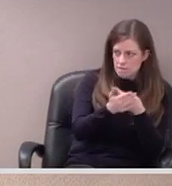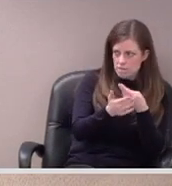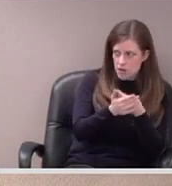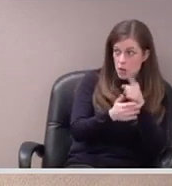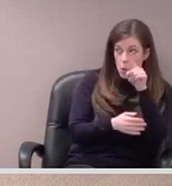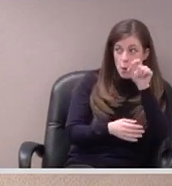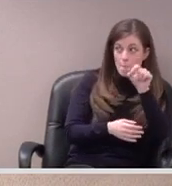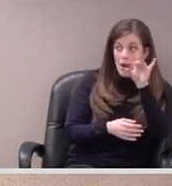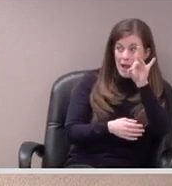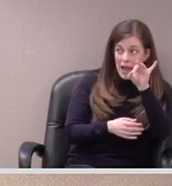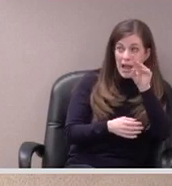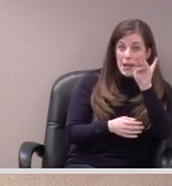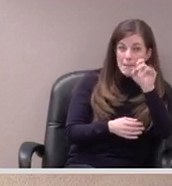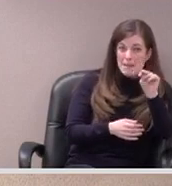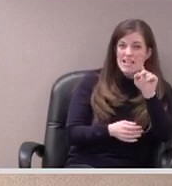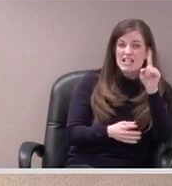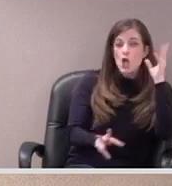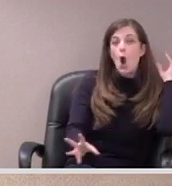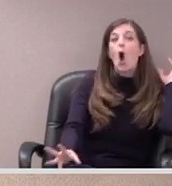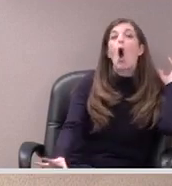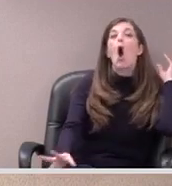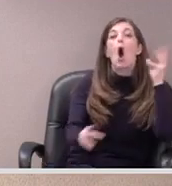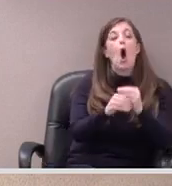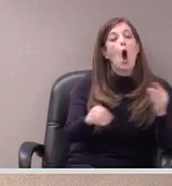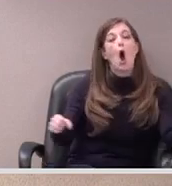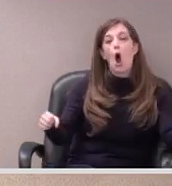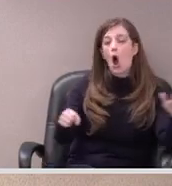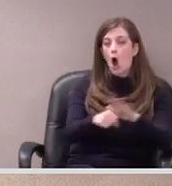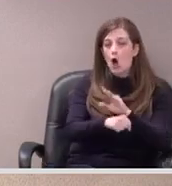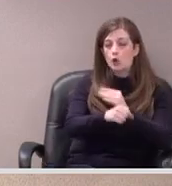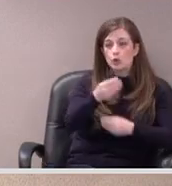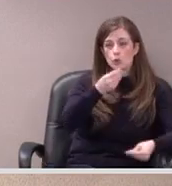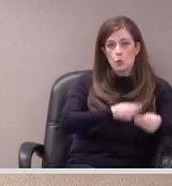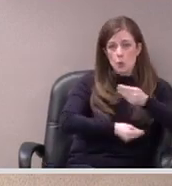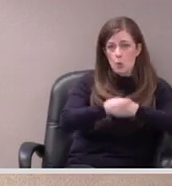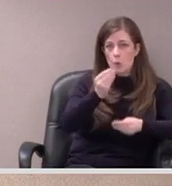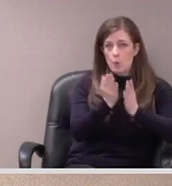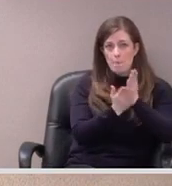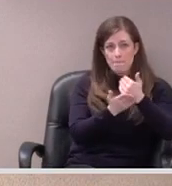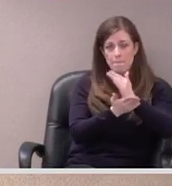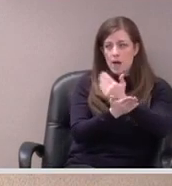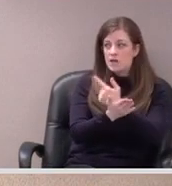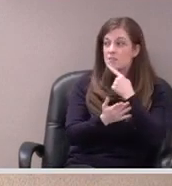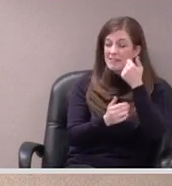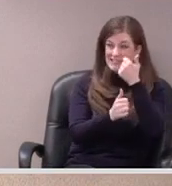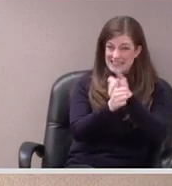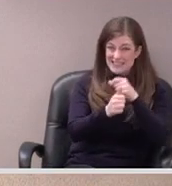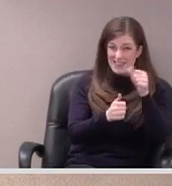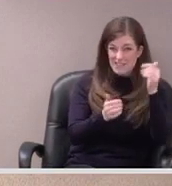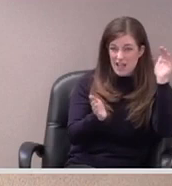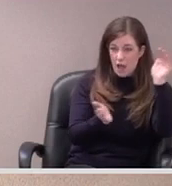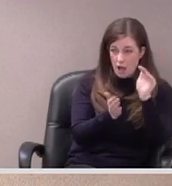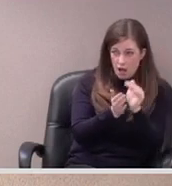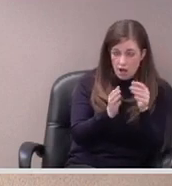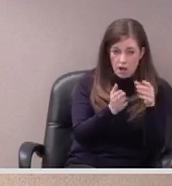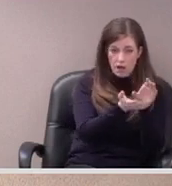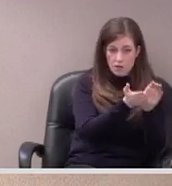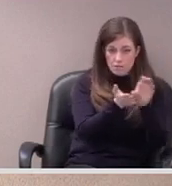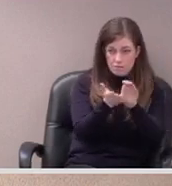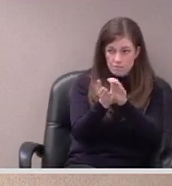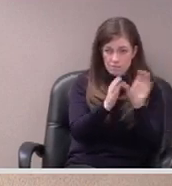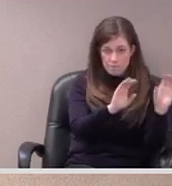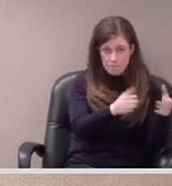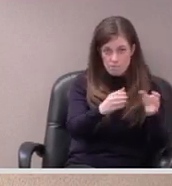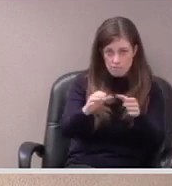is our total budget. Mm-hmm. The $1.8, each of the other funds also have